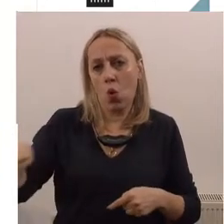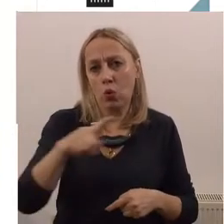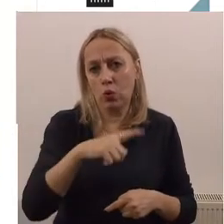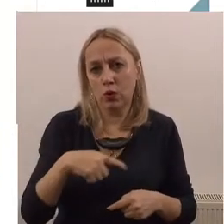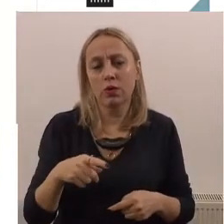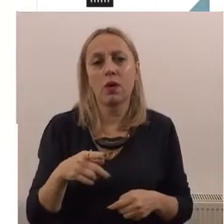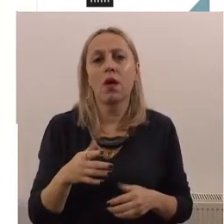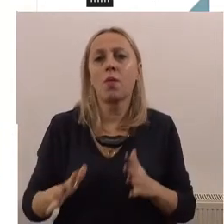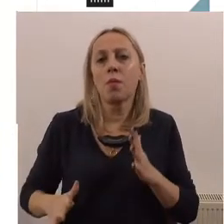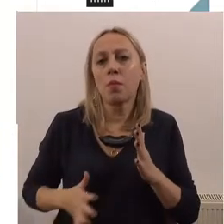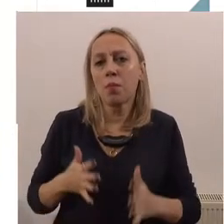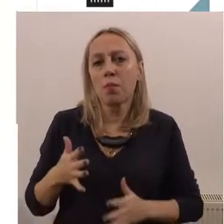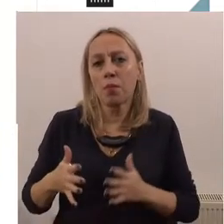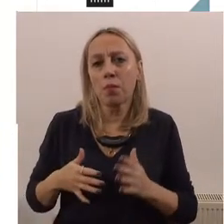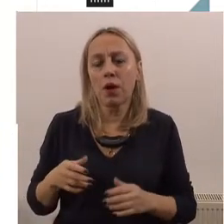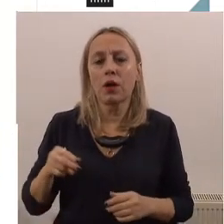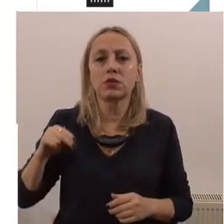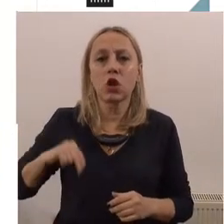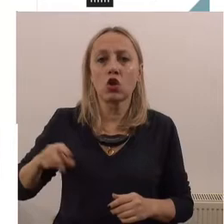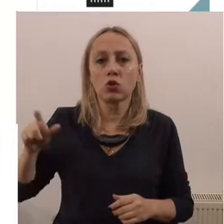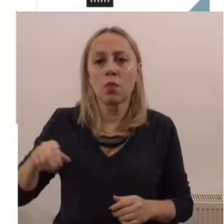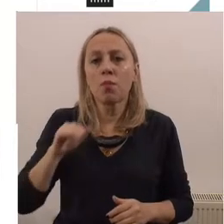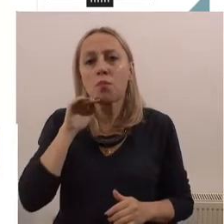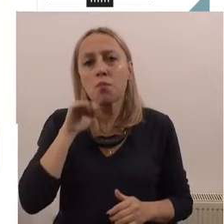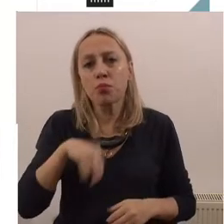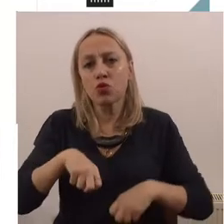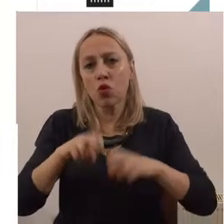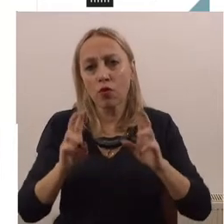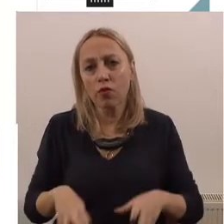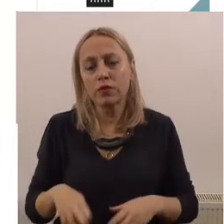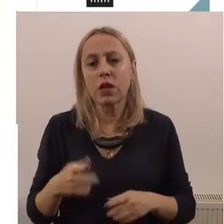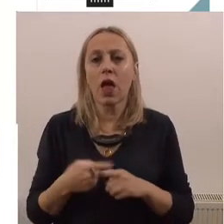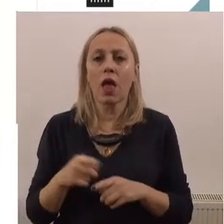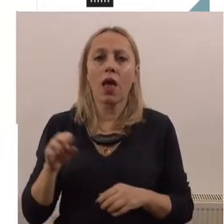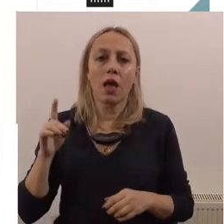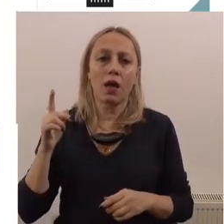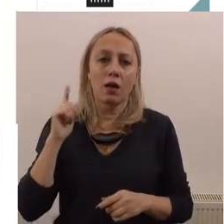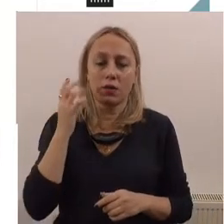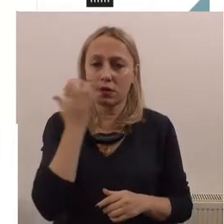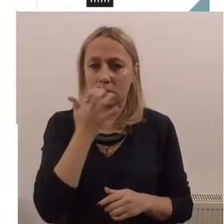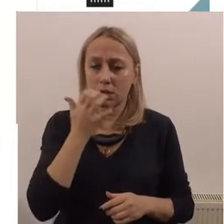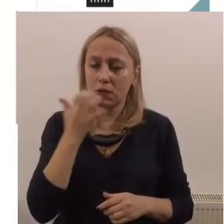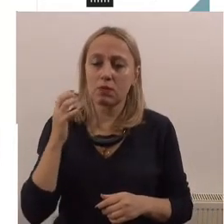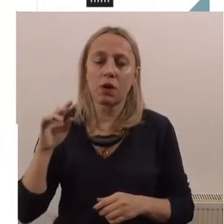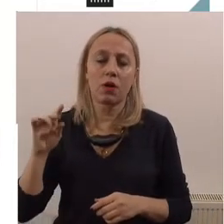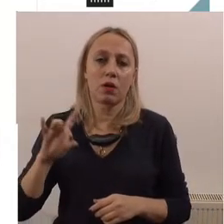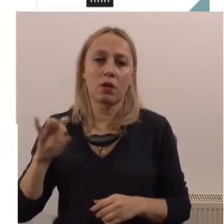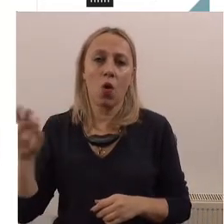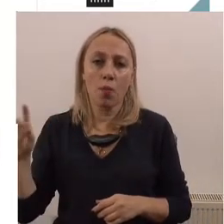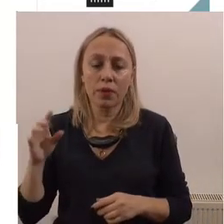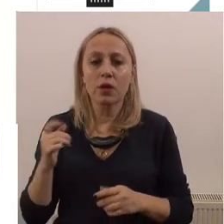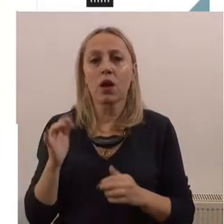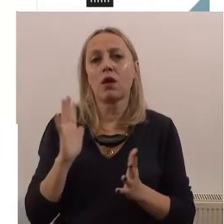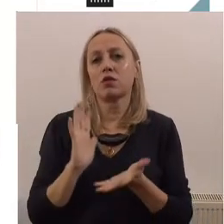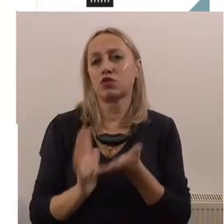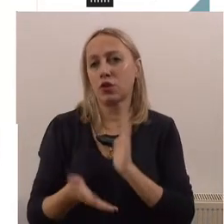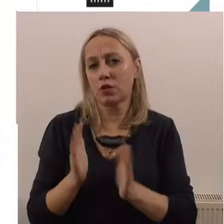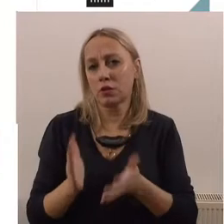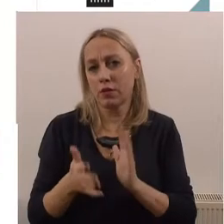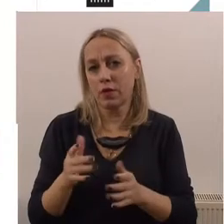task. We also need to train experts, professionals who could do